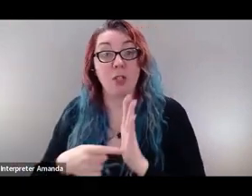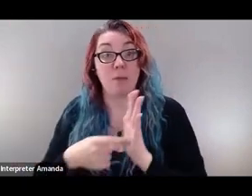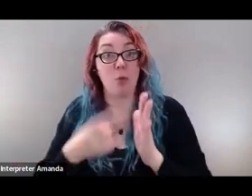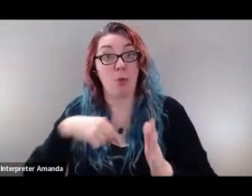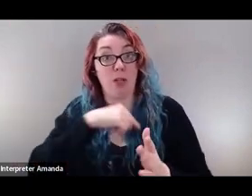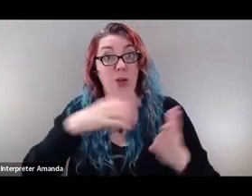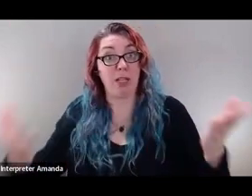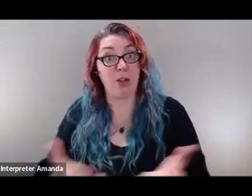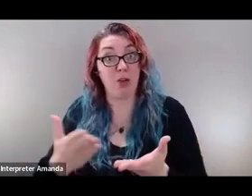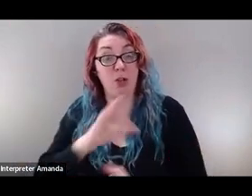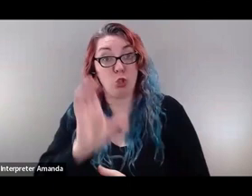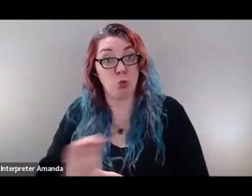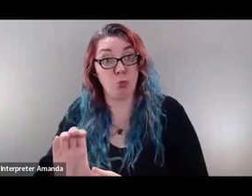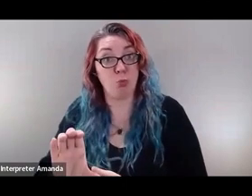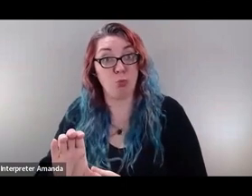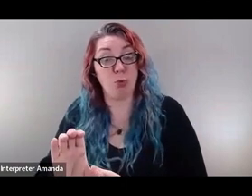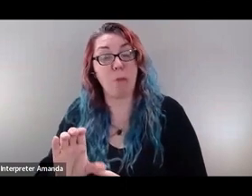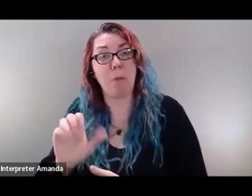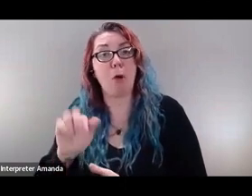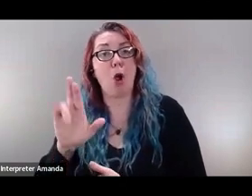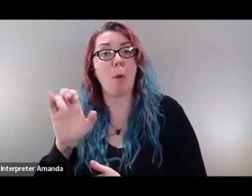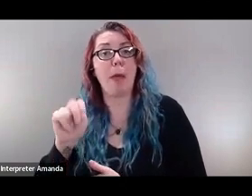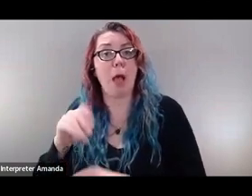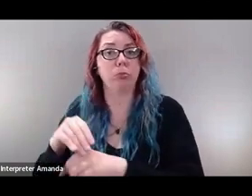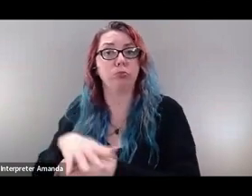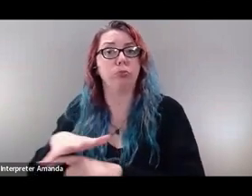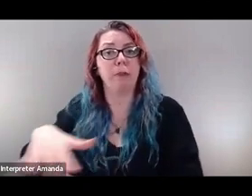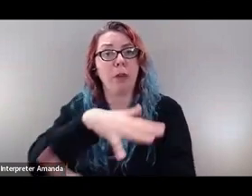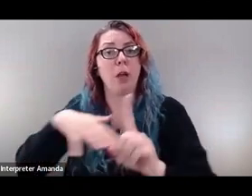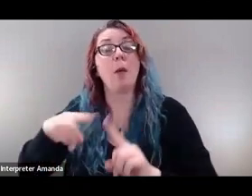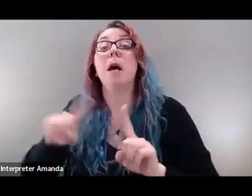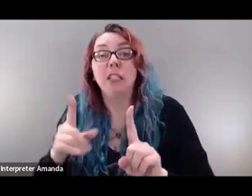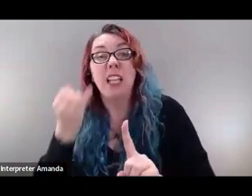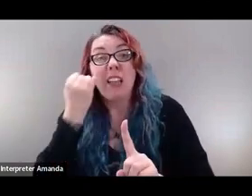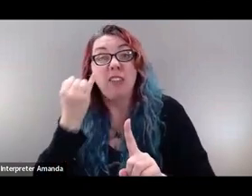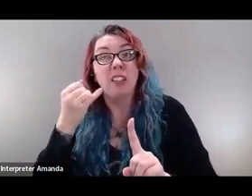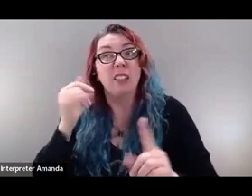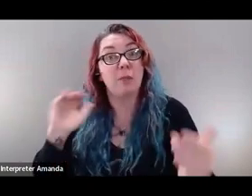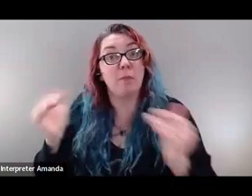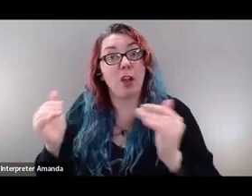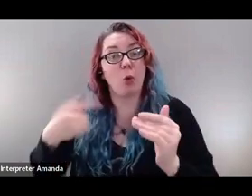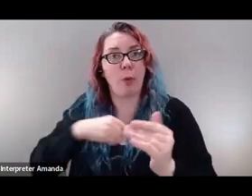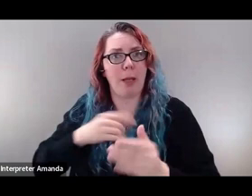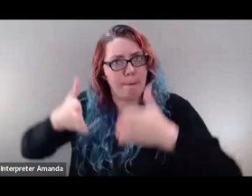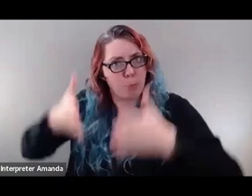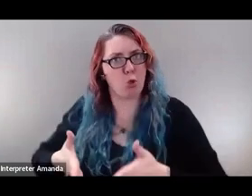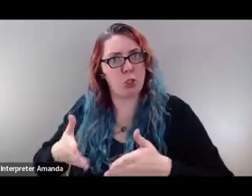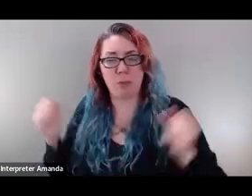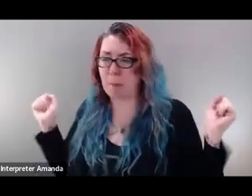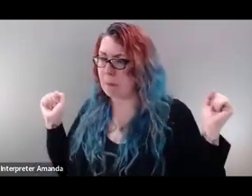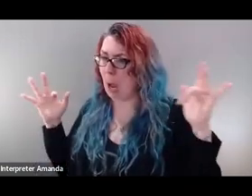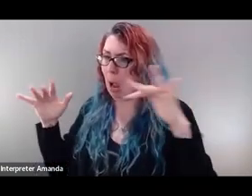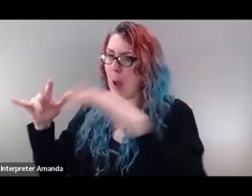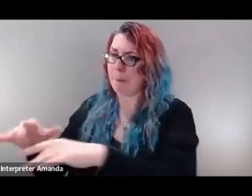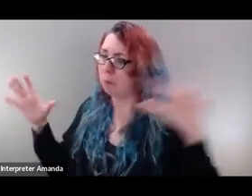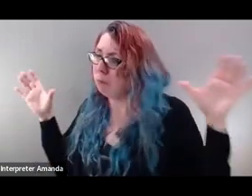a carbon footprint, but very much less so than if we had all traveled to one place together to meet and have the conversation. So maybe we can feel a little bit good about